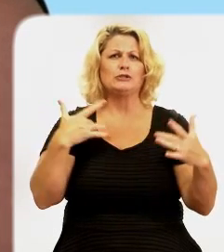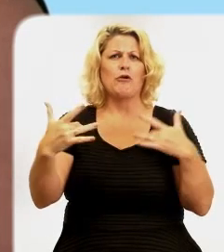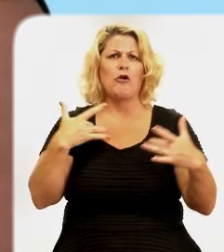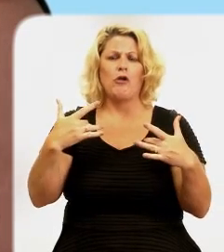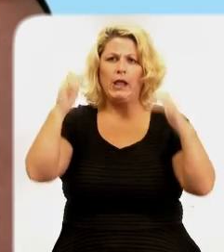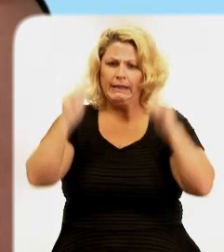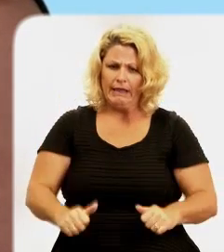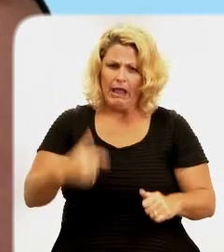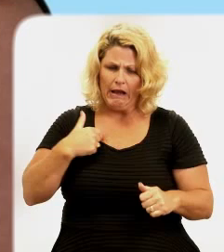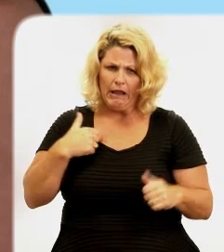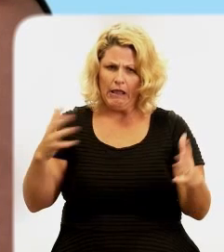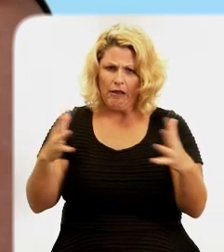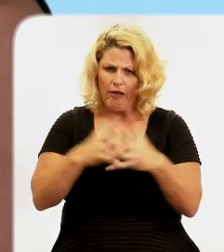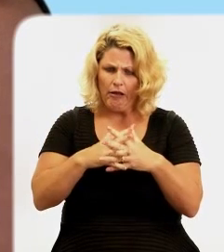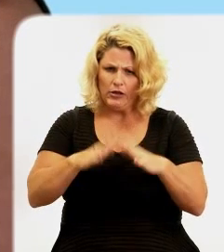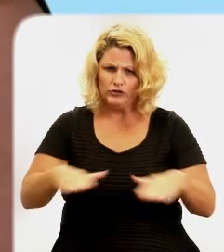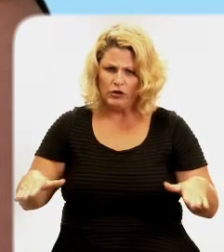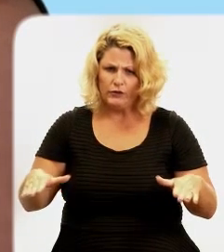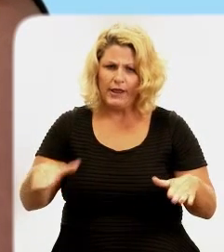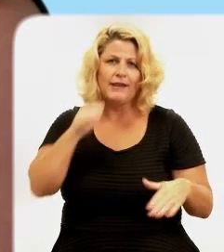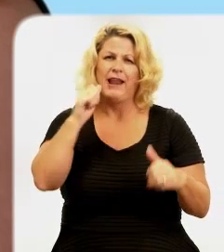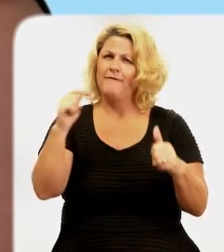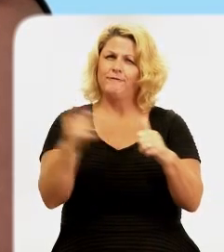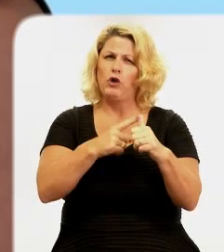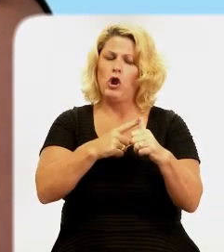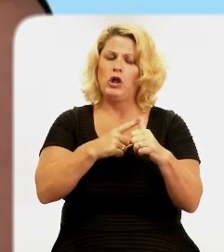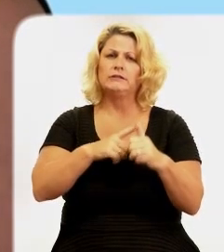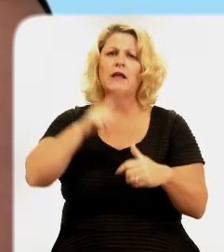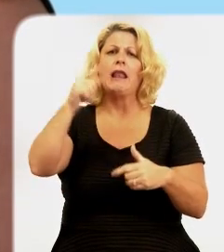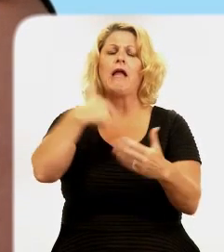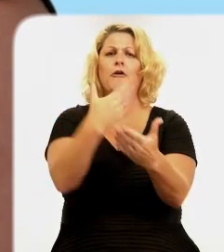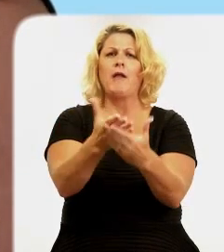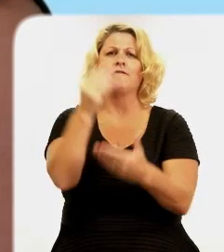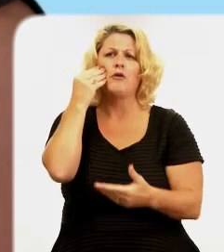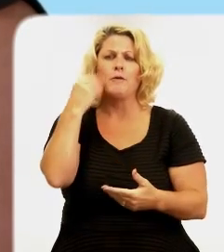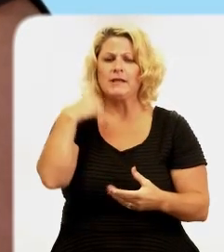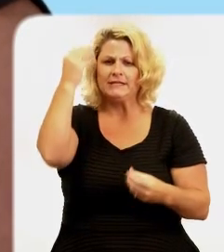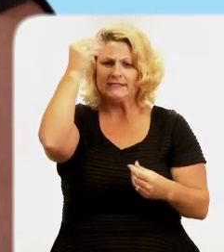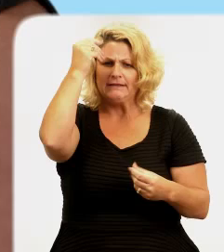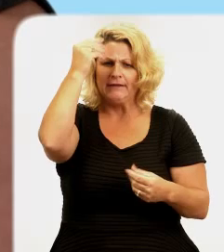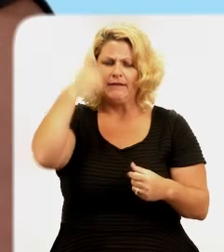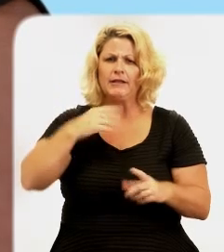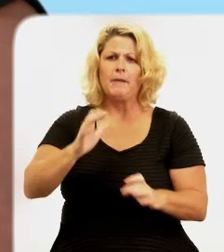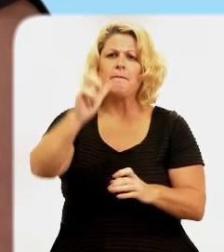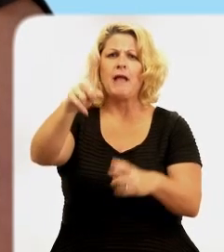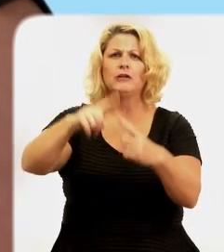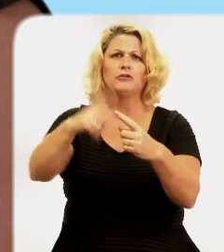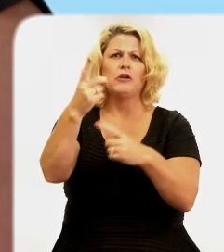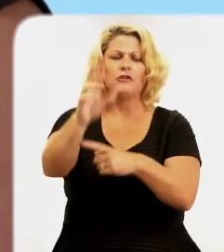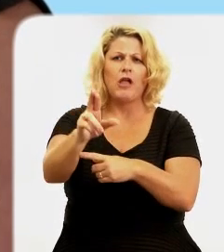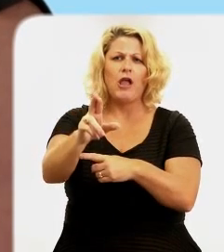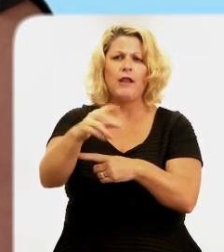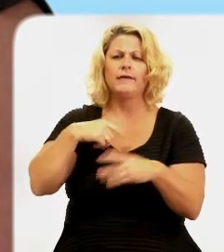concern, was whether or not I could have children. After I got home and really thought about it, then on follow-up visits to my doctors, I